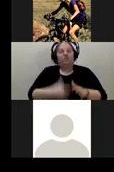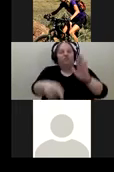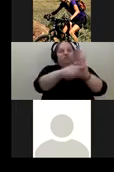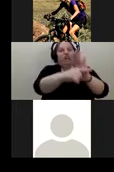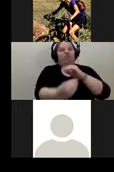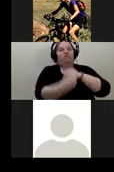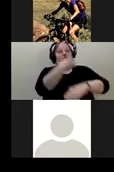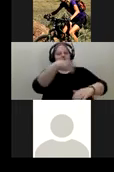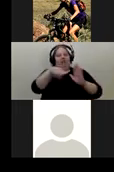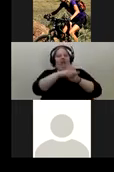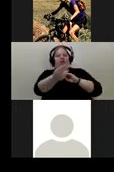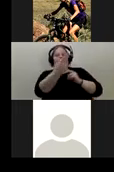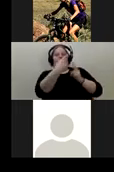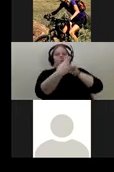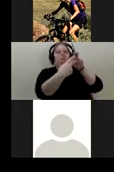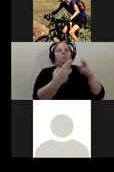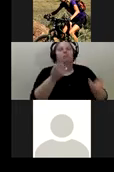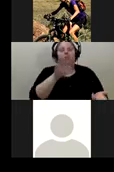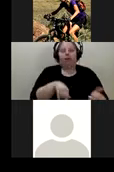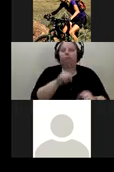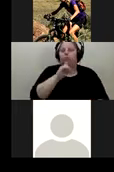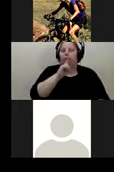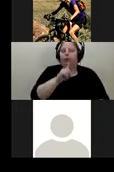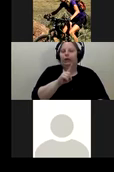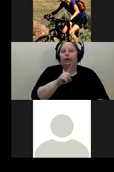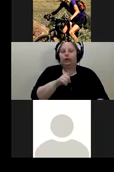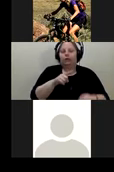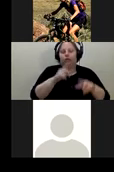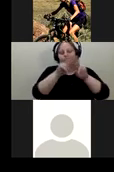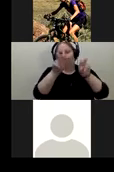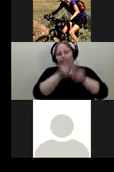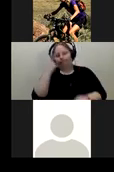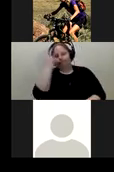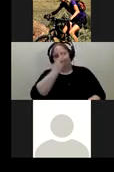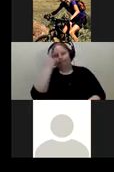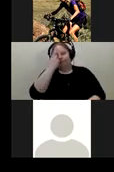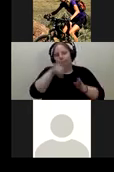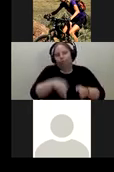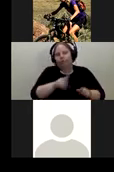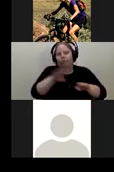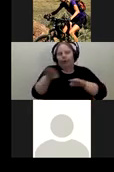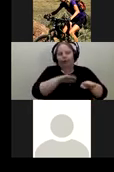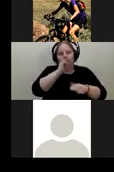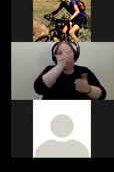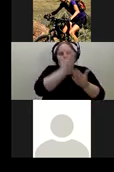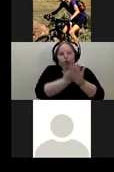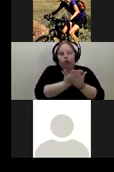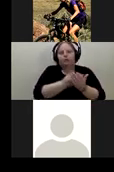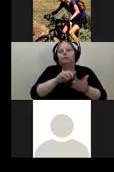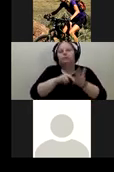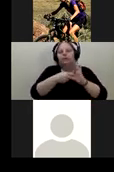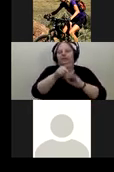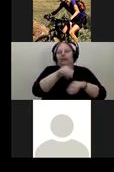were to break down her rationalizations, she could see that somebody was, you know, misbehaving. And so she was going to